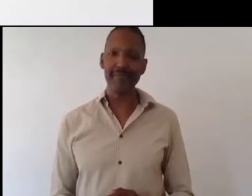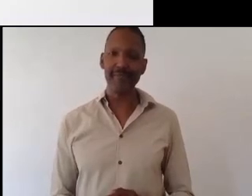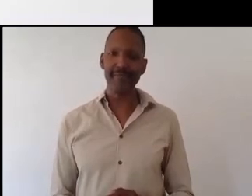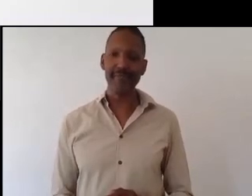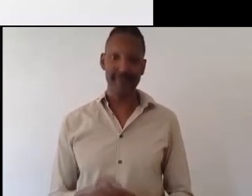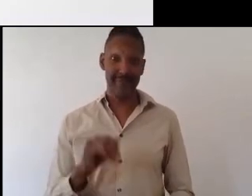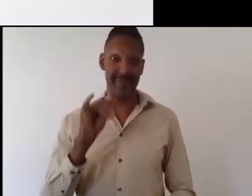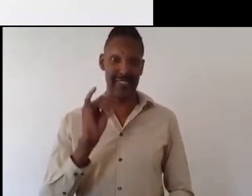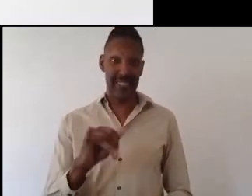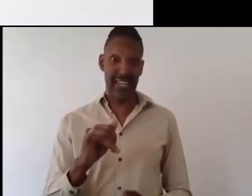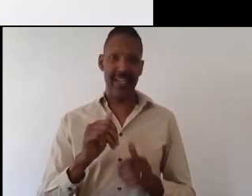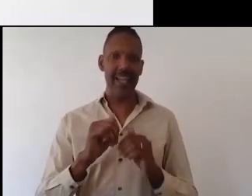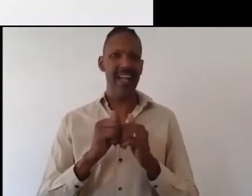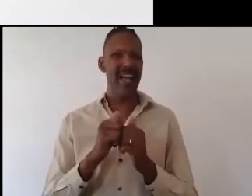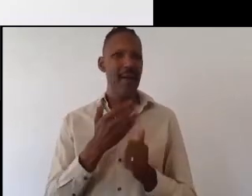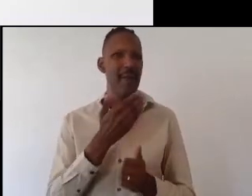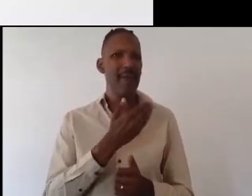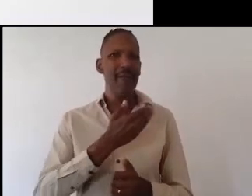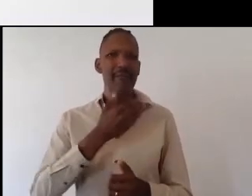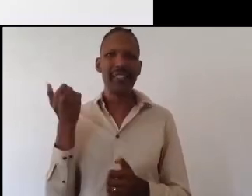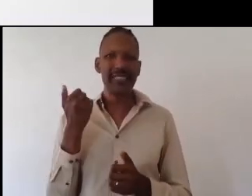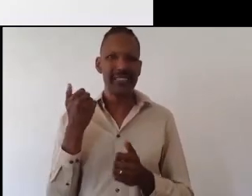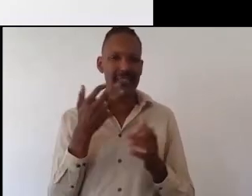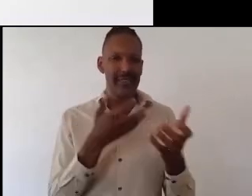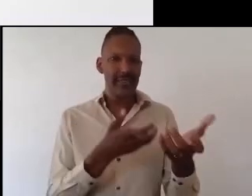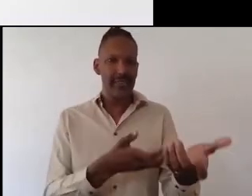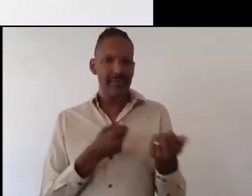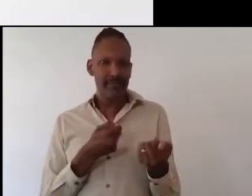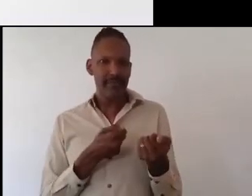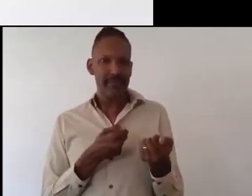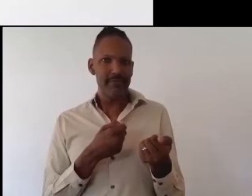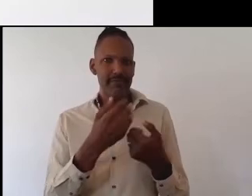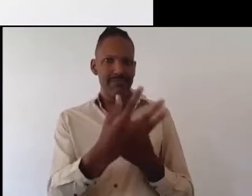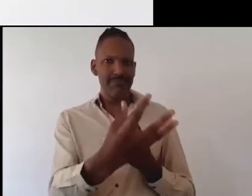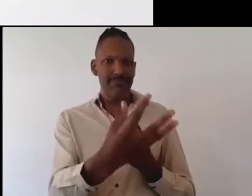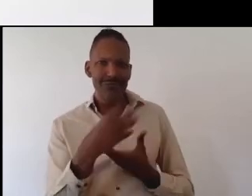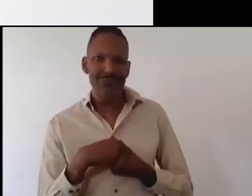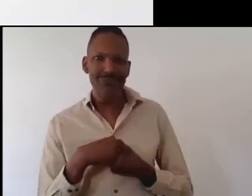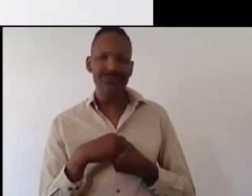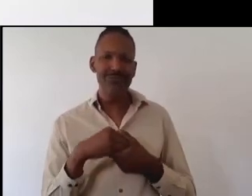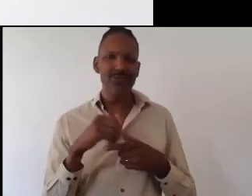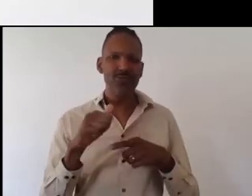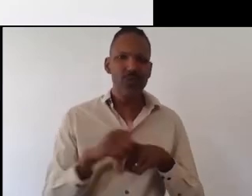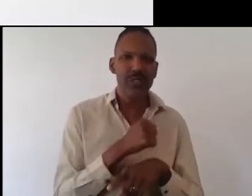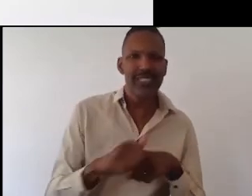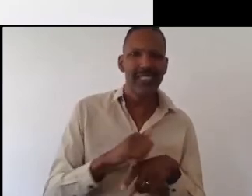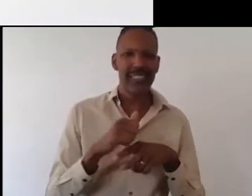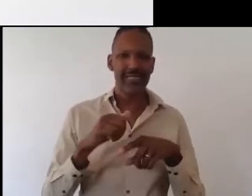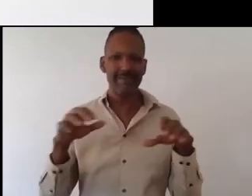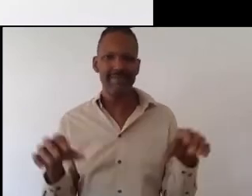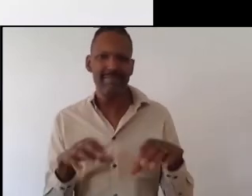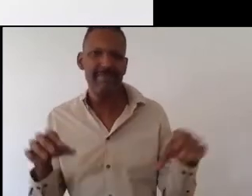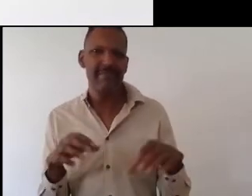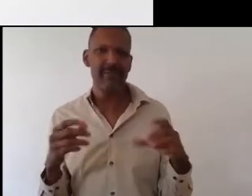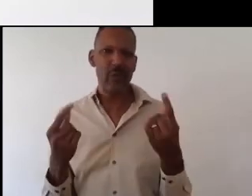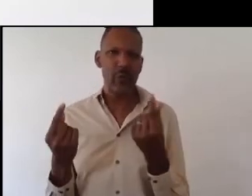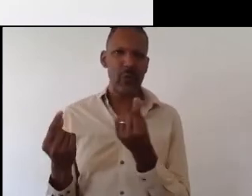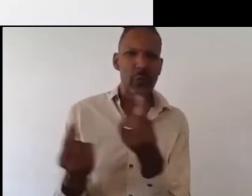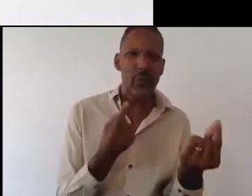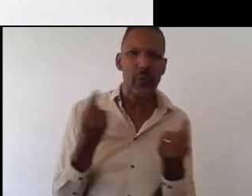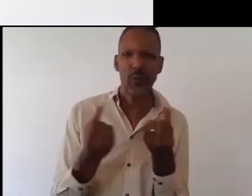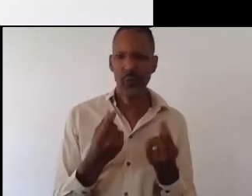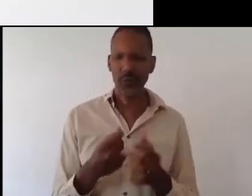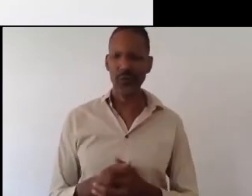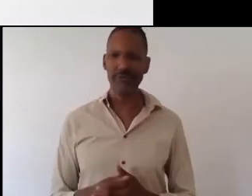by engaging children in practices. These are the behaviors that children engage in to explore and develop knowledge. So what can children do